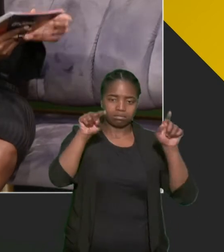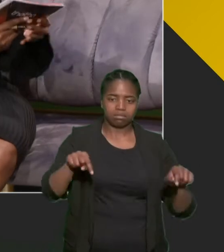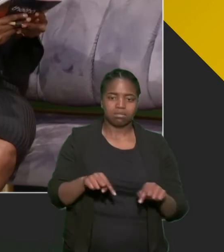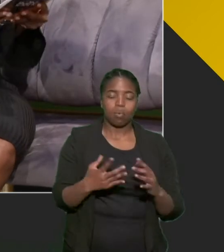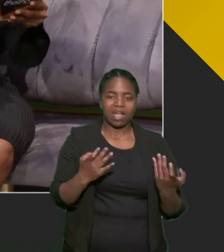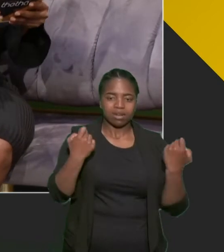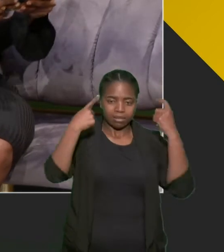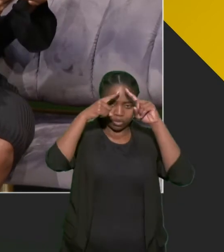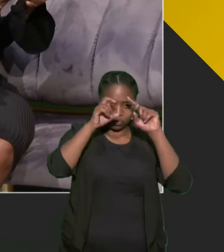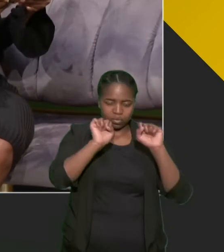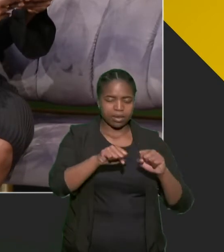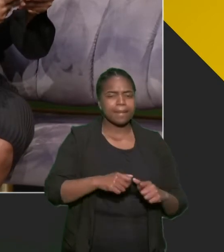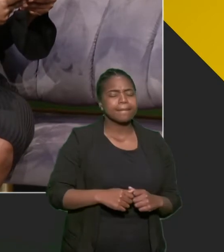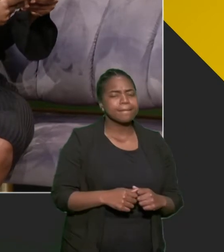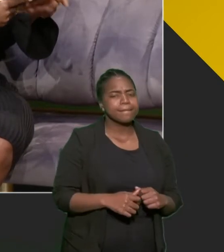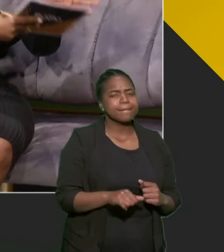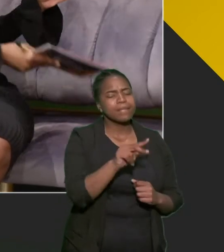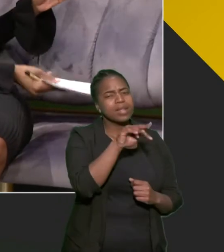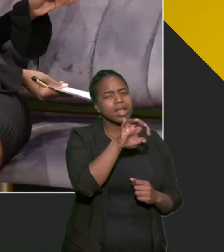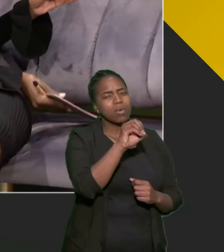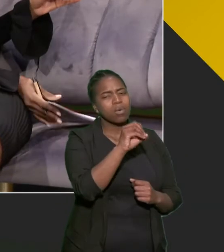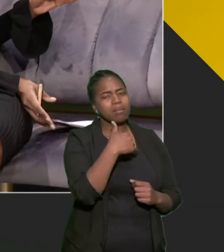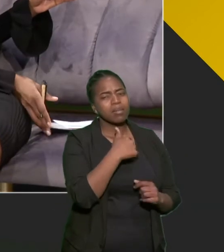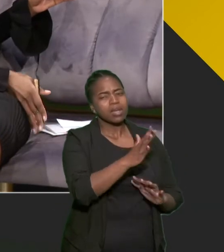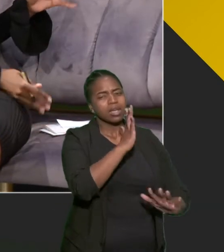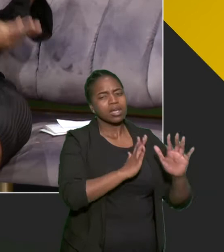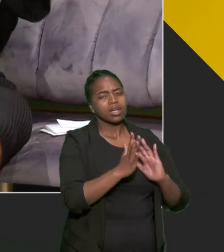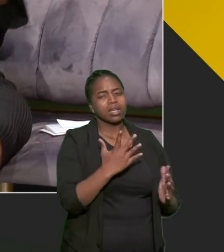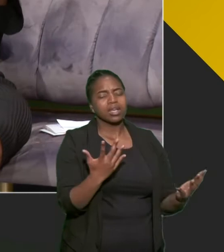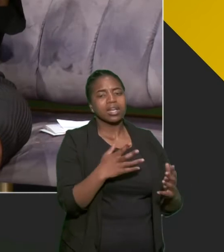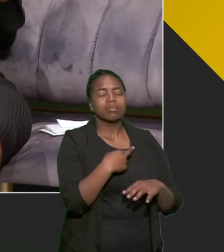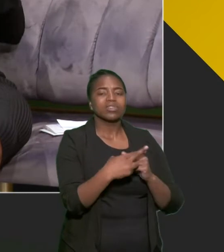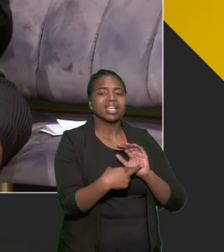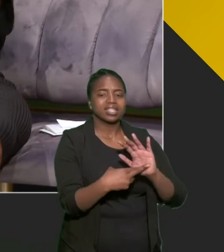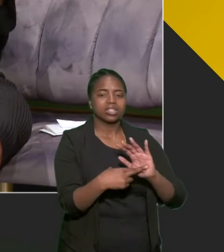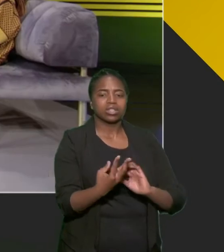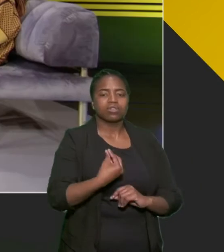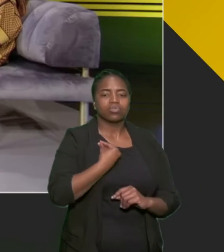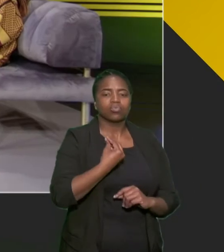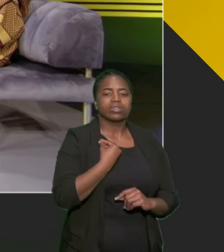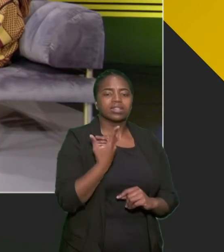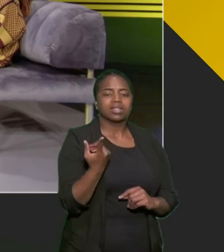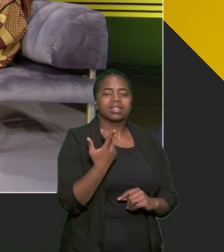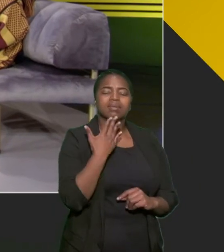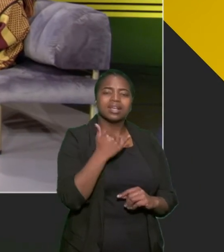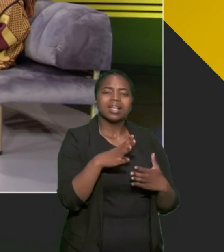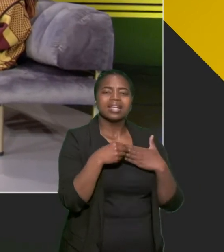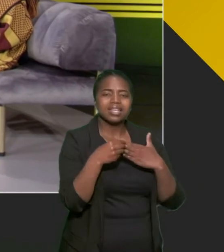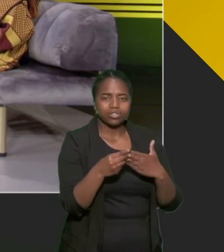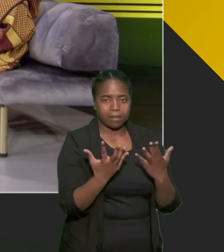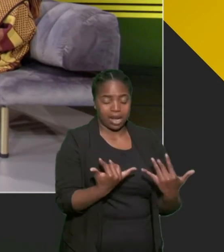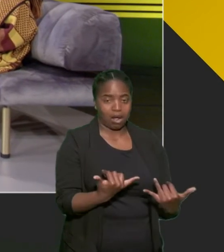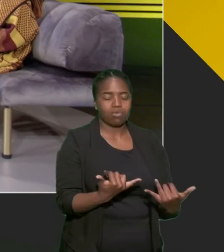Kingdom of Lesotho. But, now, maybe arbulele ka gore na representation of the youth, the leadership